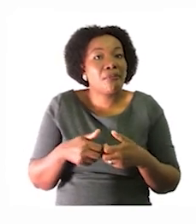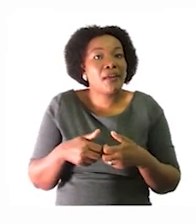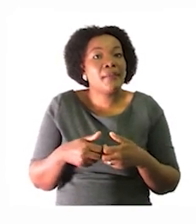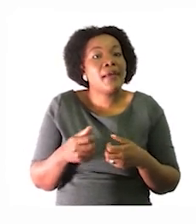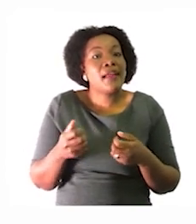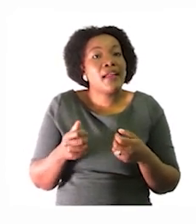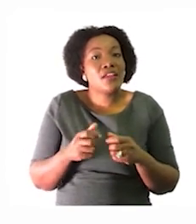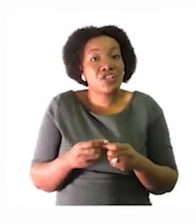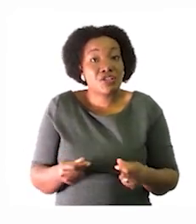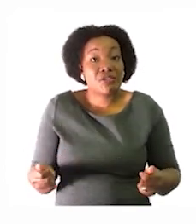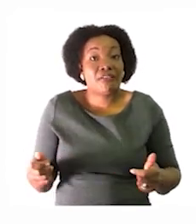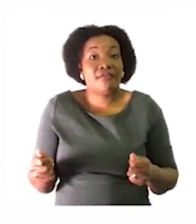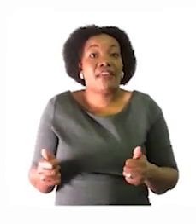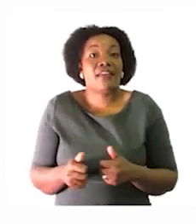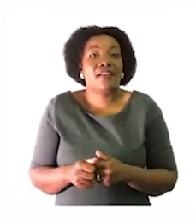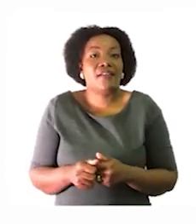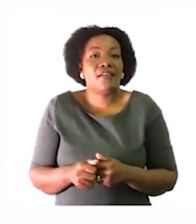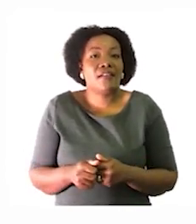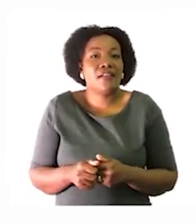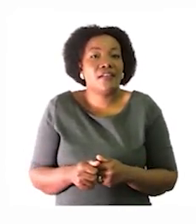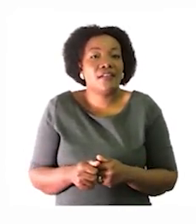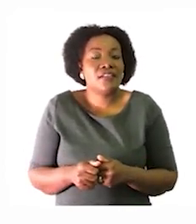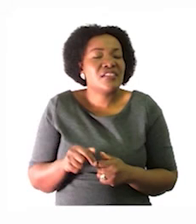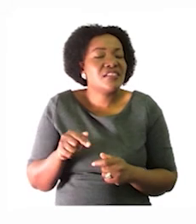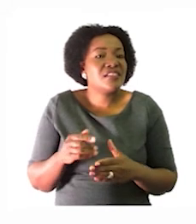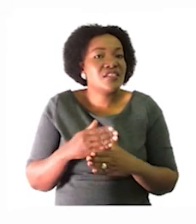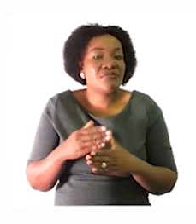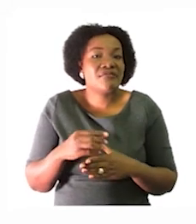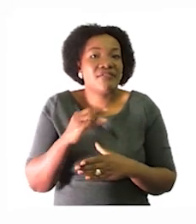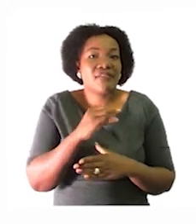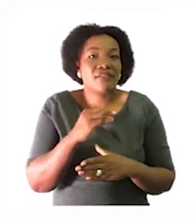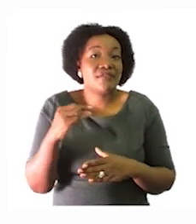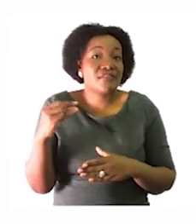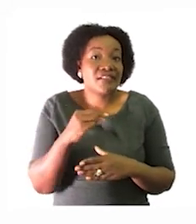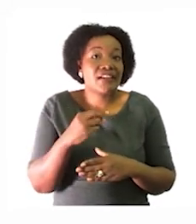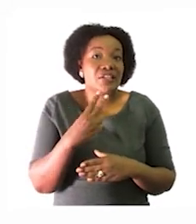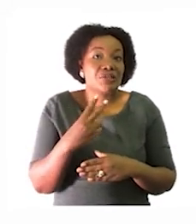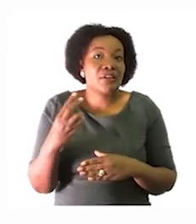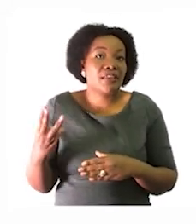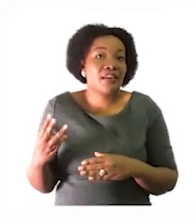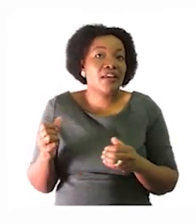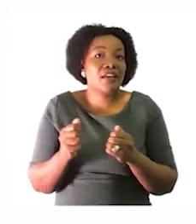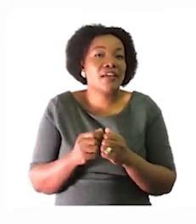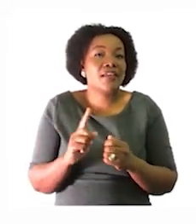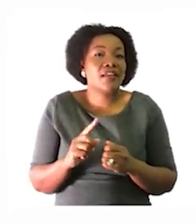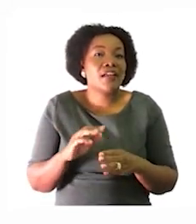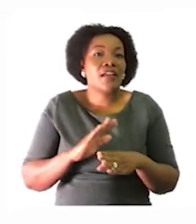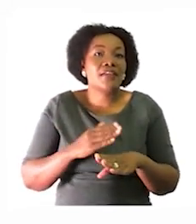3 level. It says solve the following word problems. Example number